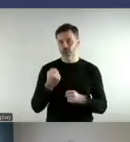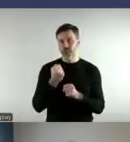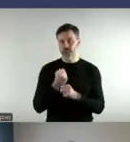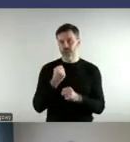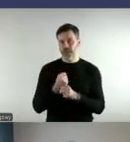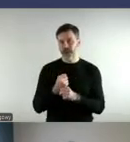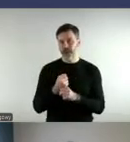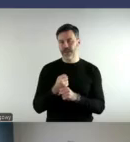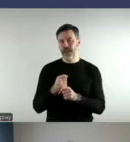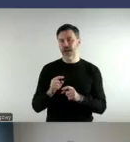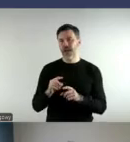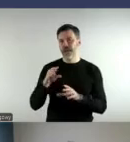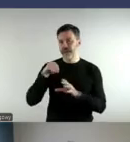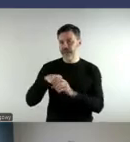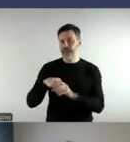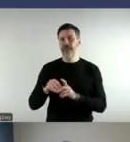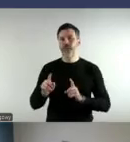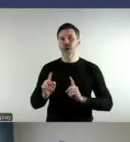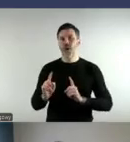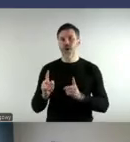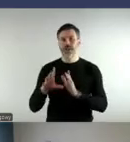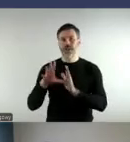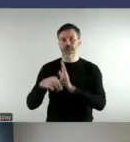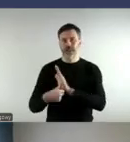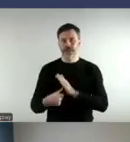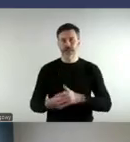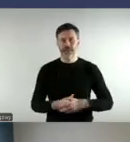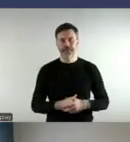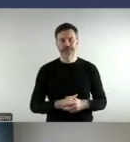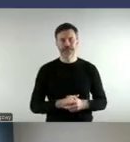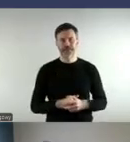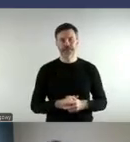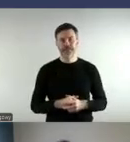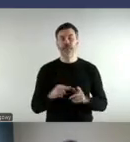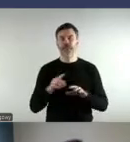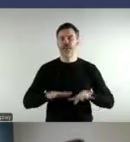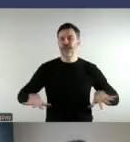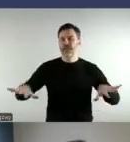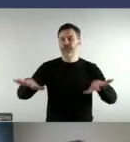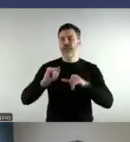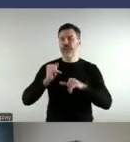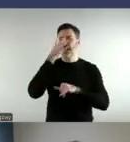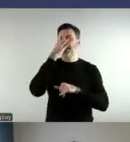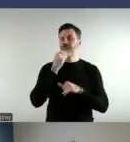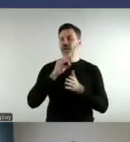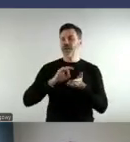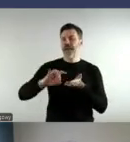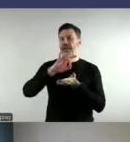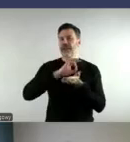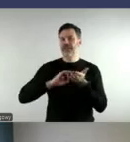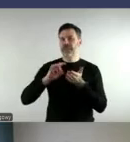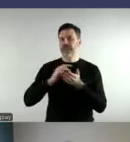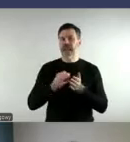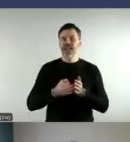It's a typical forest municipality with mountains and also big rivers and big lakes. And a